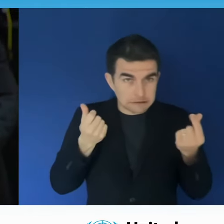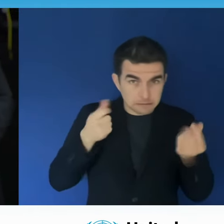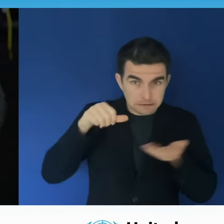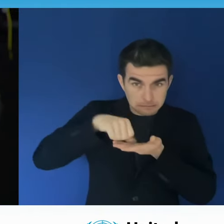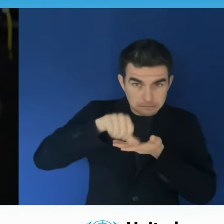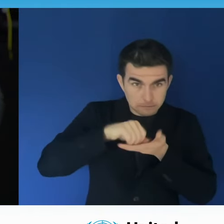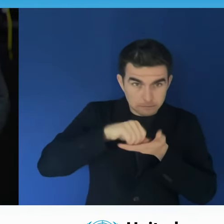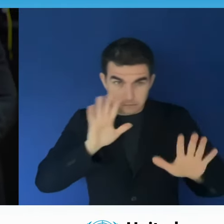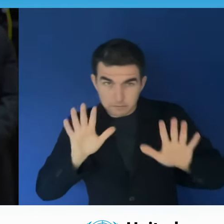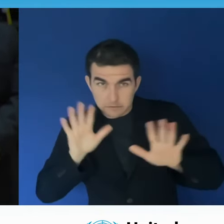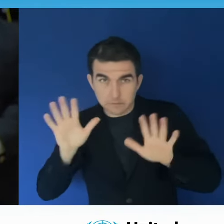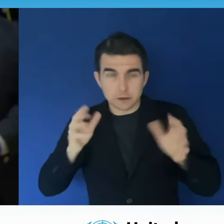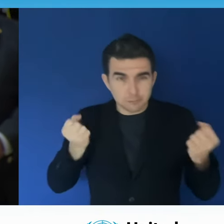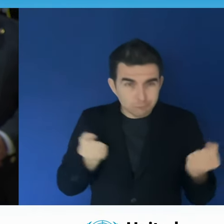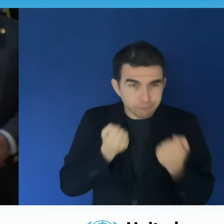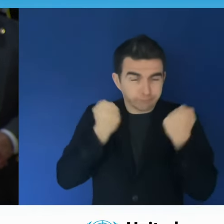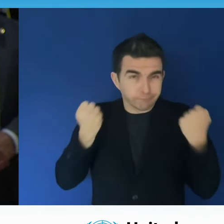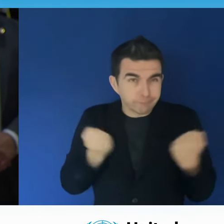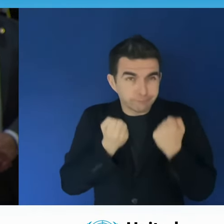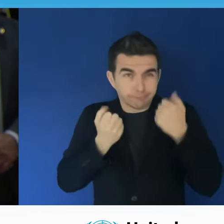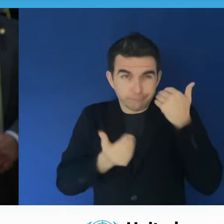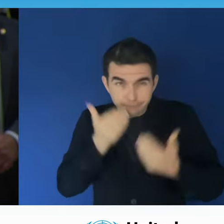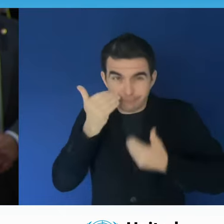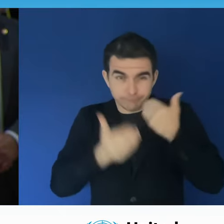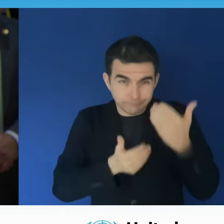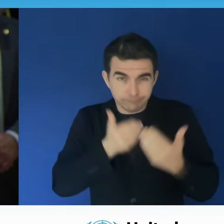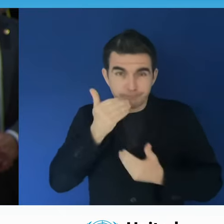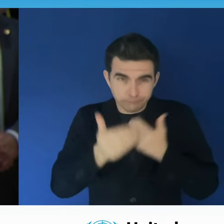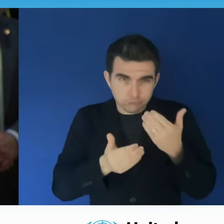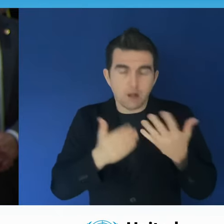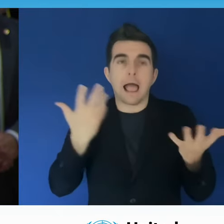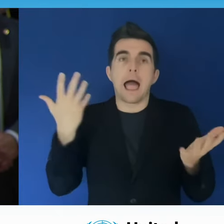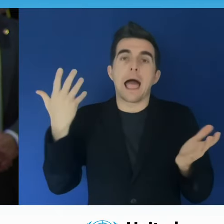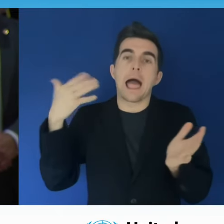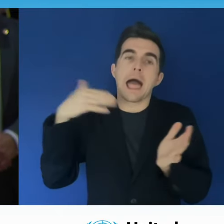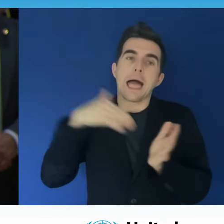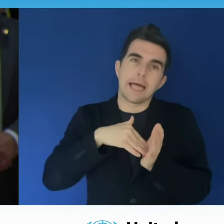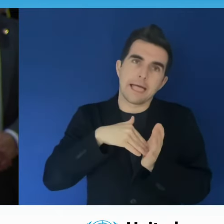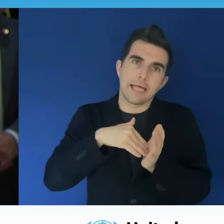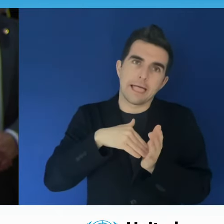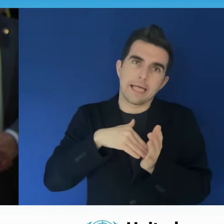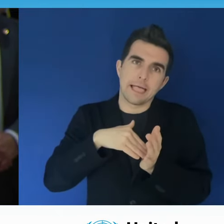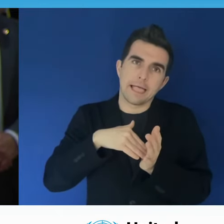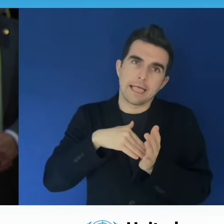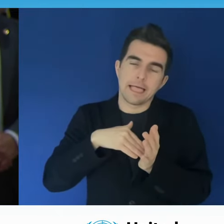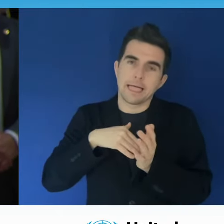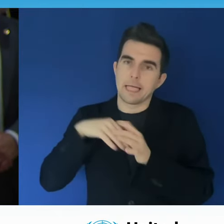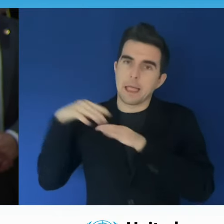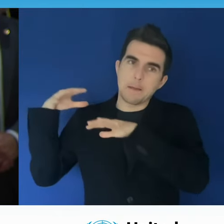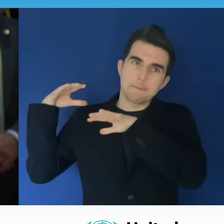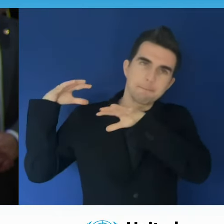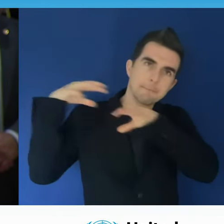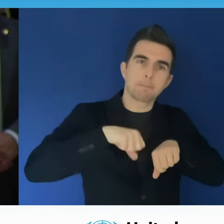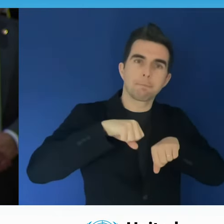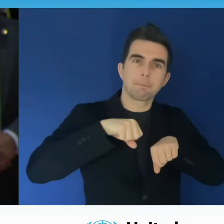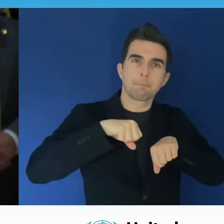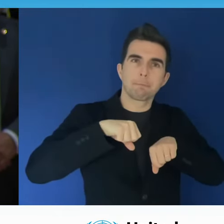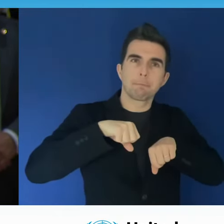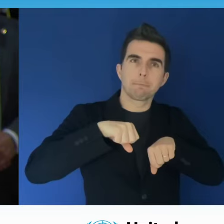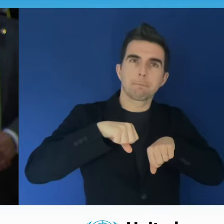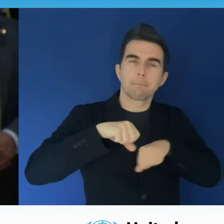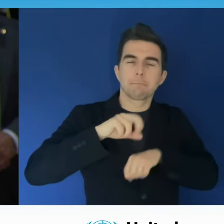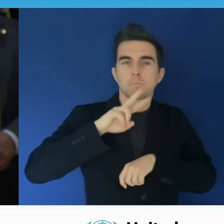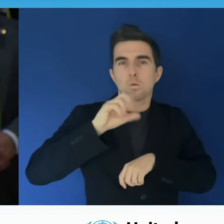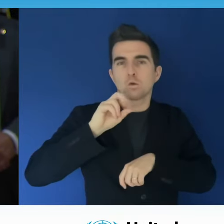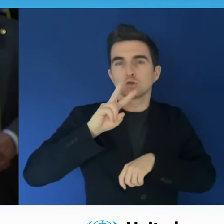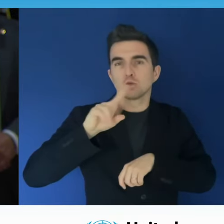2021. Thousands fled the country to save their lives, including myself,